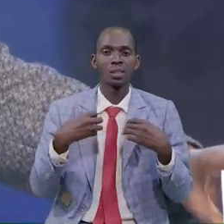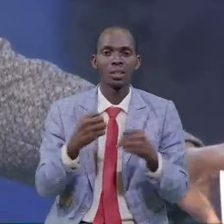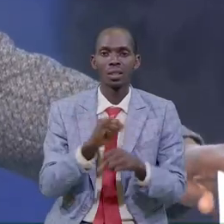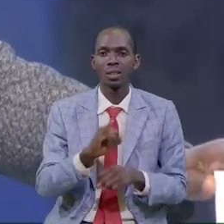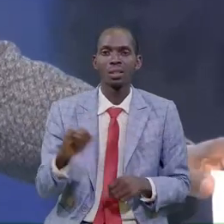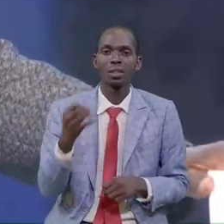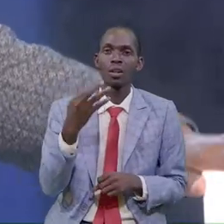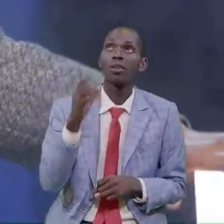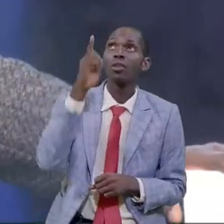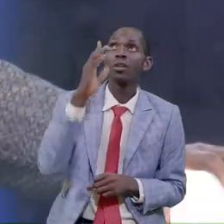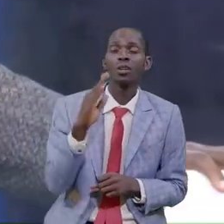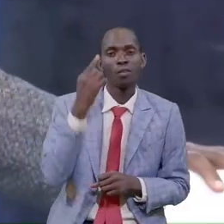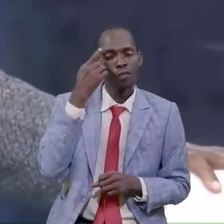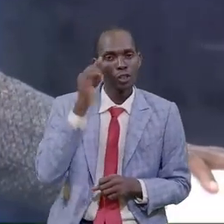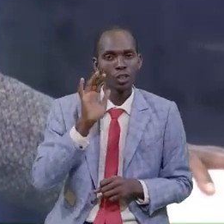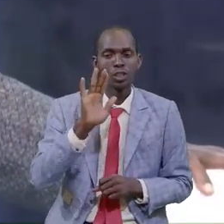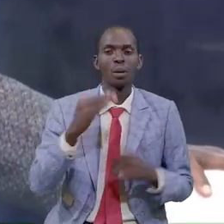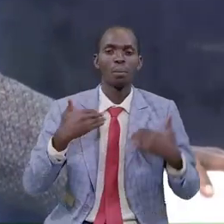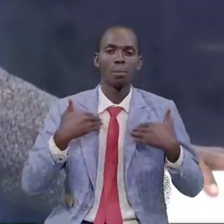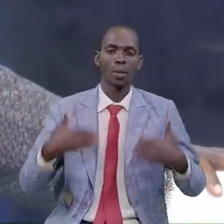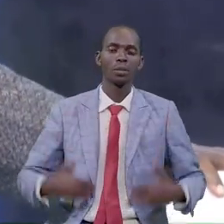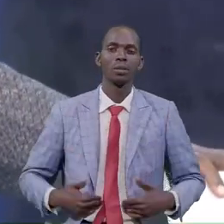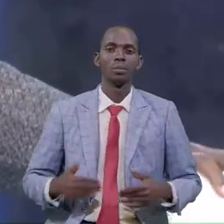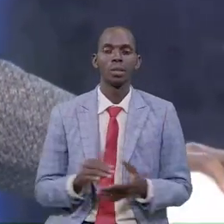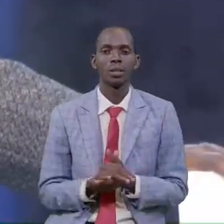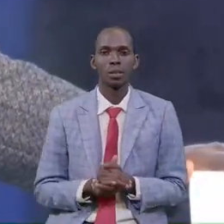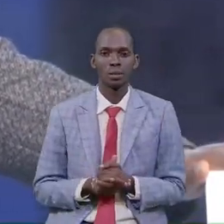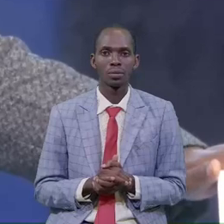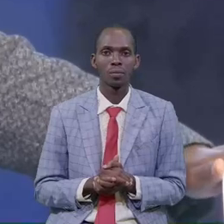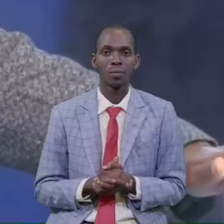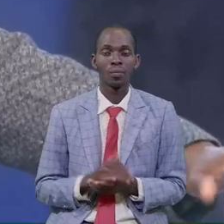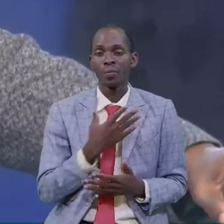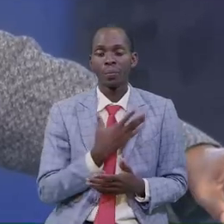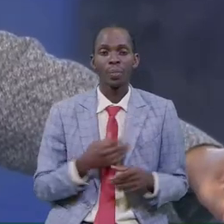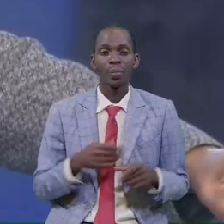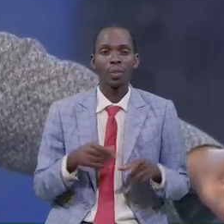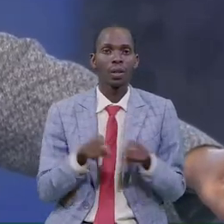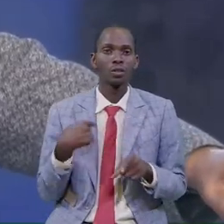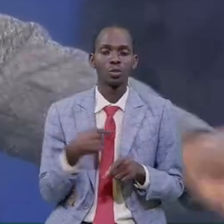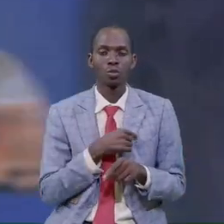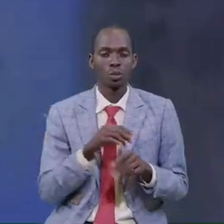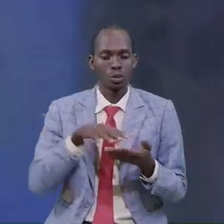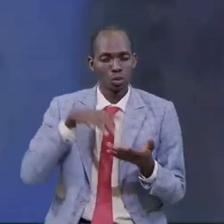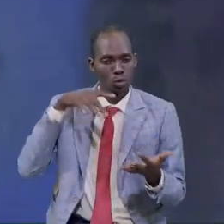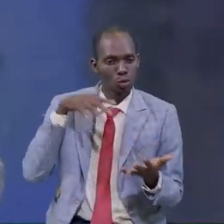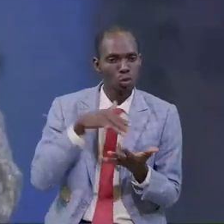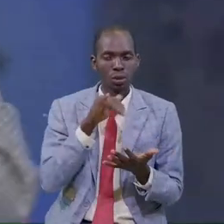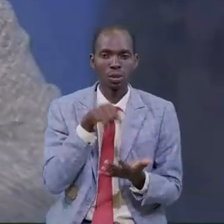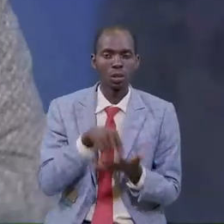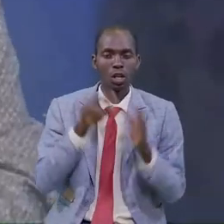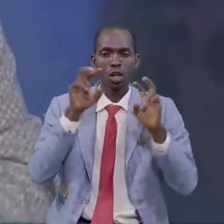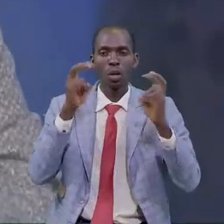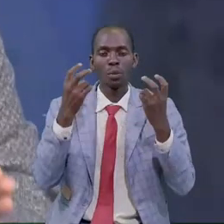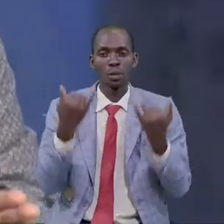body. La guérison de Dieu pour votre corps. And as we look at that tonight, comme nous voyons cela ce soir, there are, you